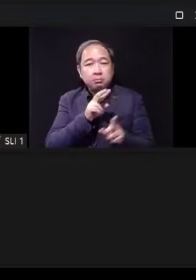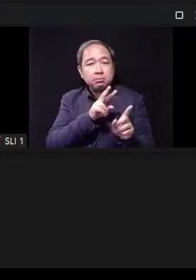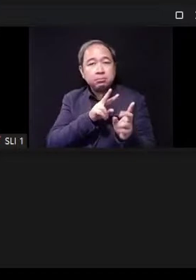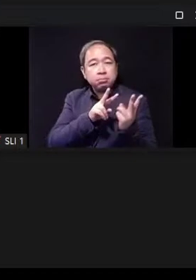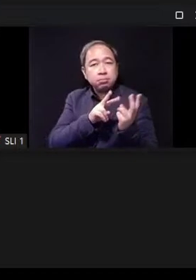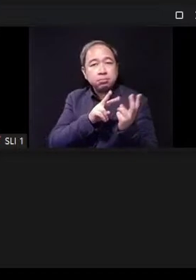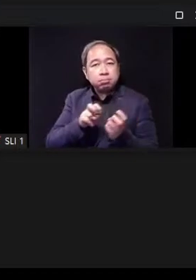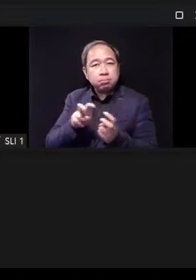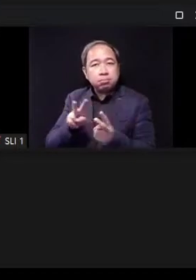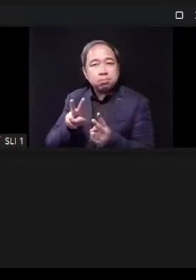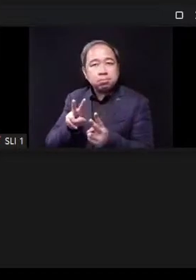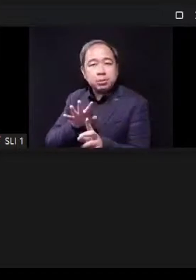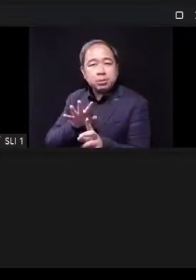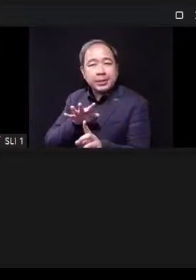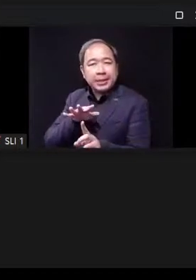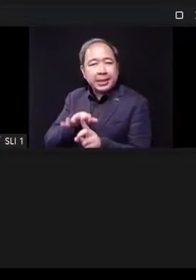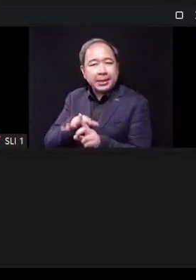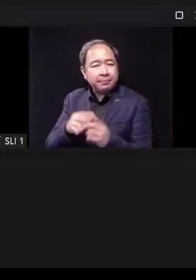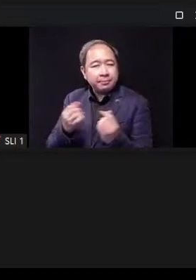the